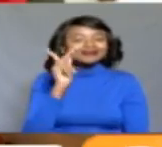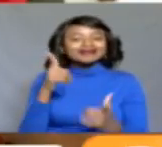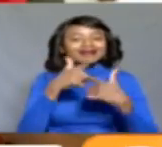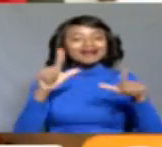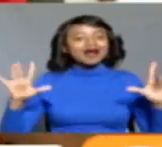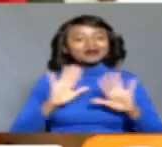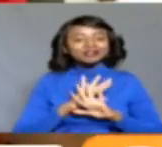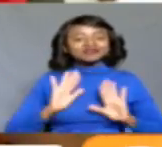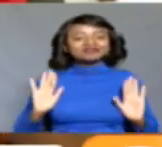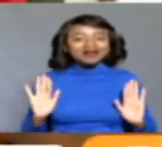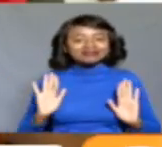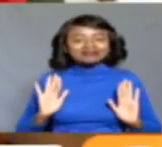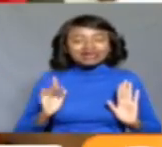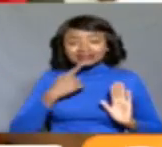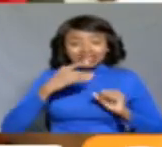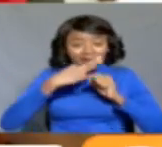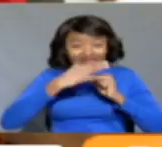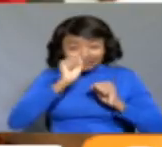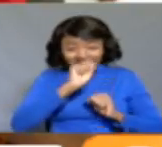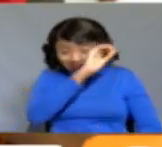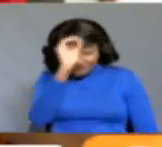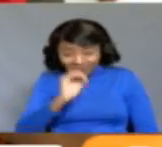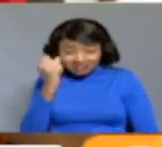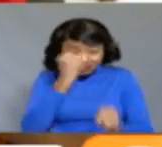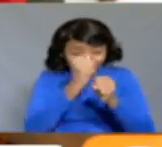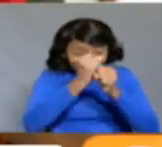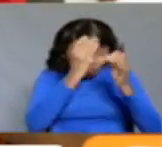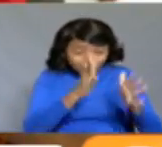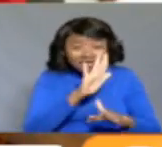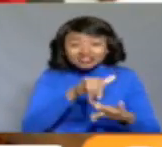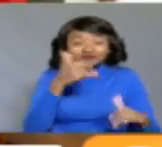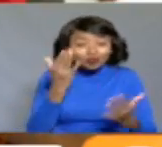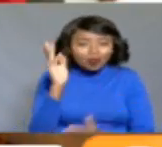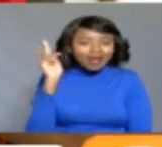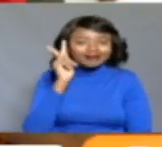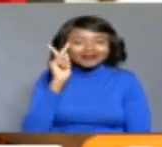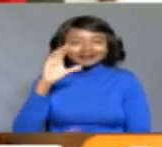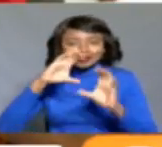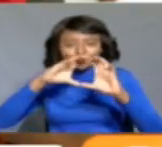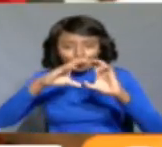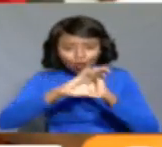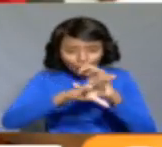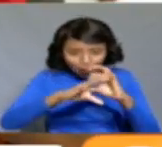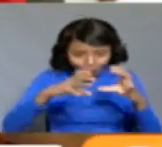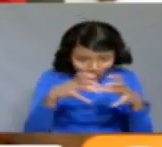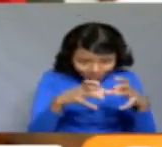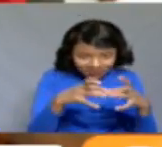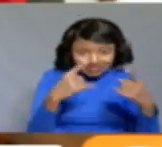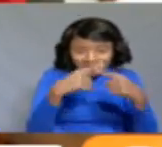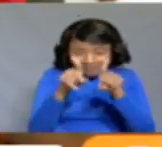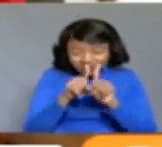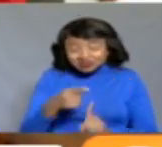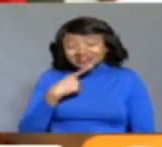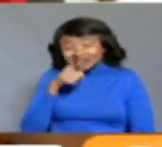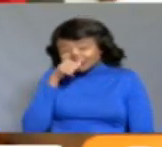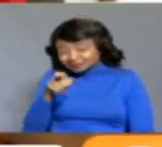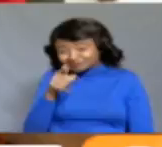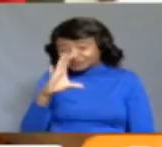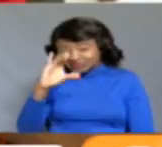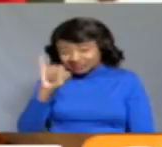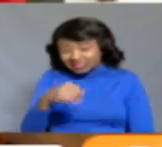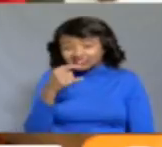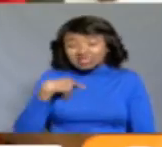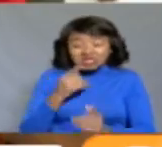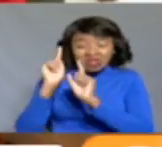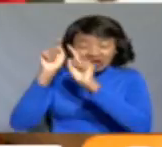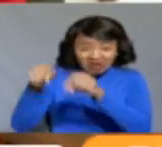He claims that 85% of the CJ staff is from the Kisii community. The petition also questions Maraga's presence in political